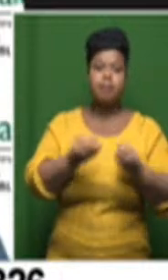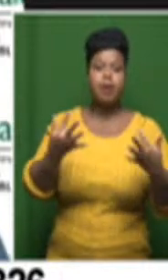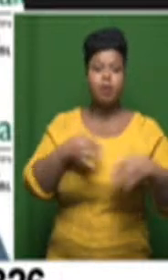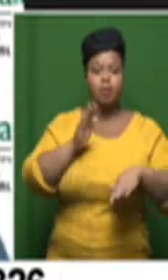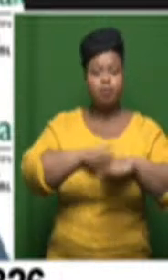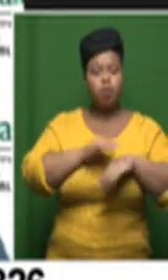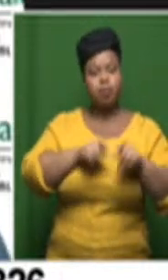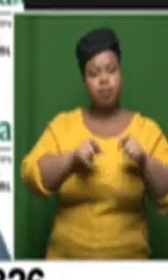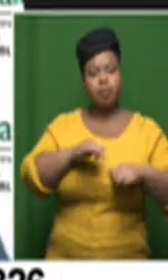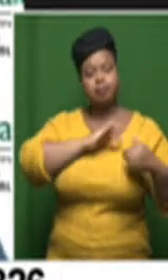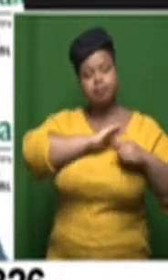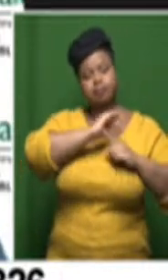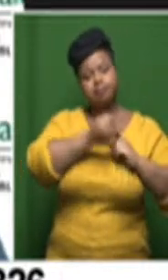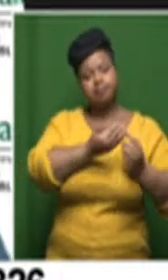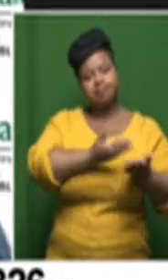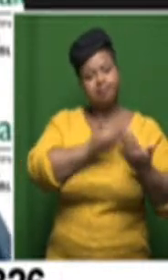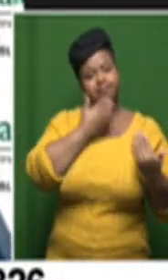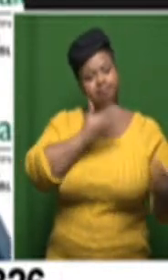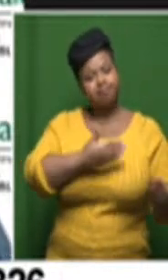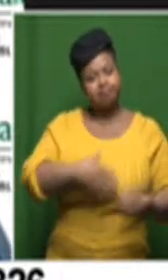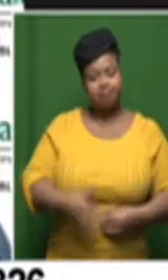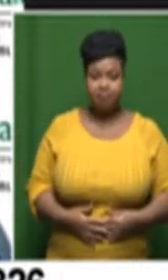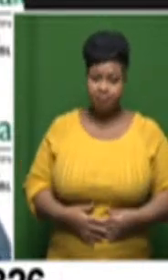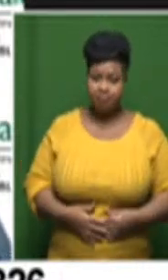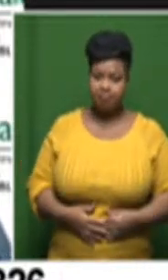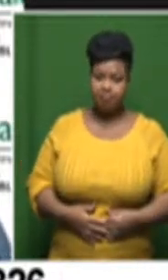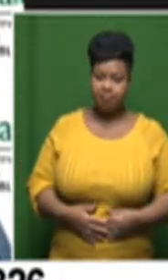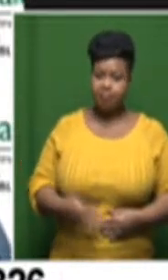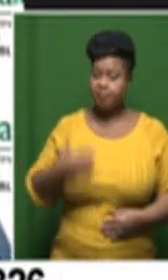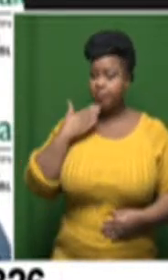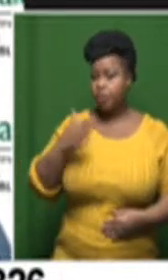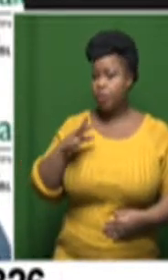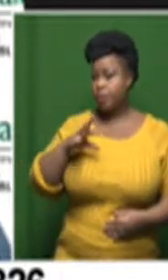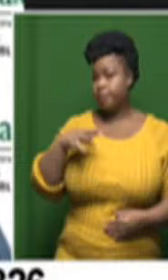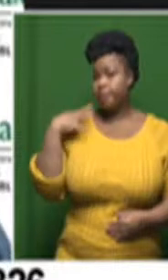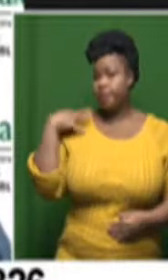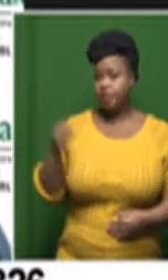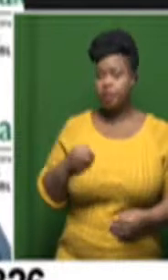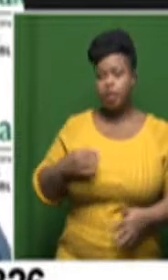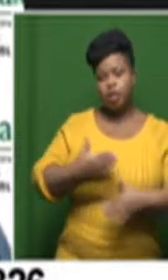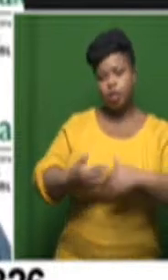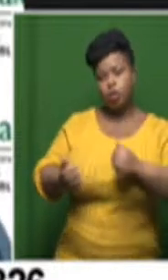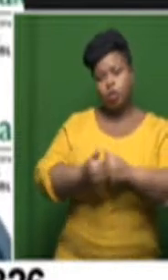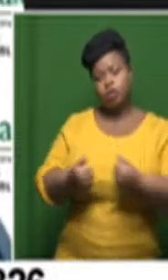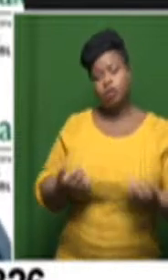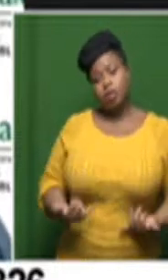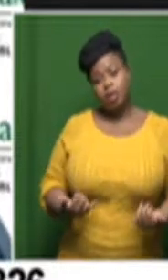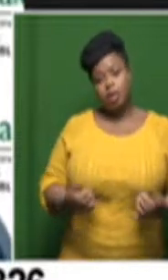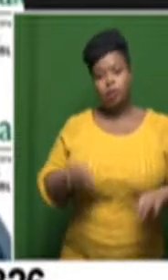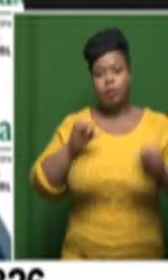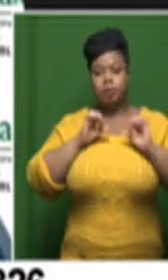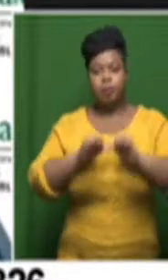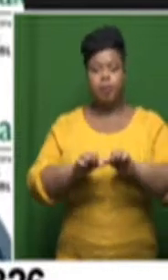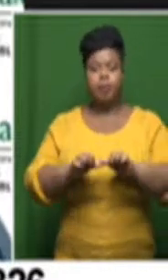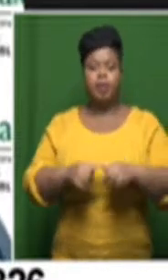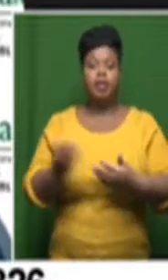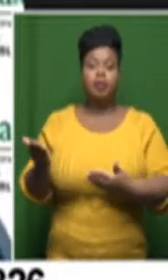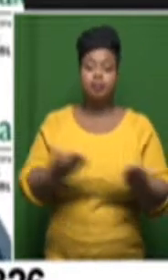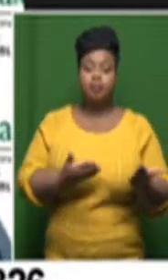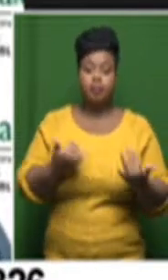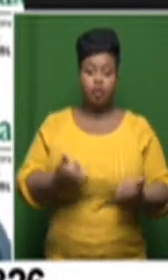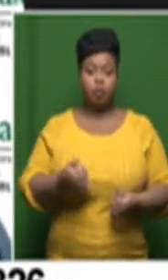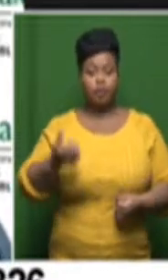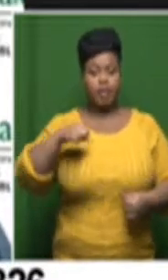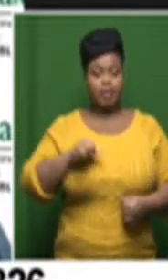well protected. Thank you. Thank you, Minister and colleagues. Without wasting any time, I'm going to call upon